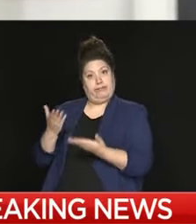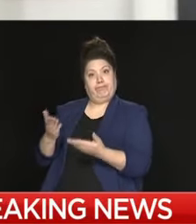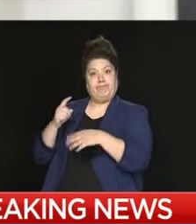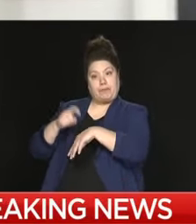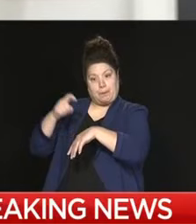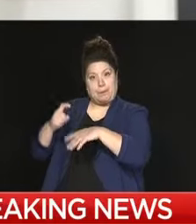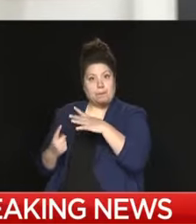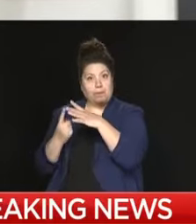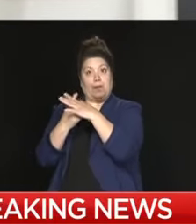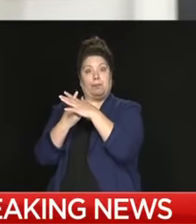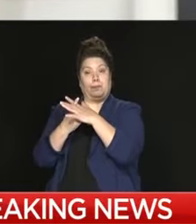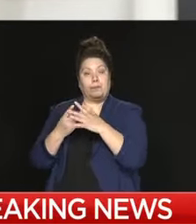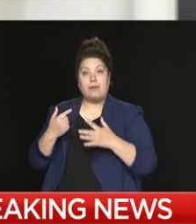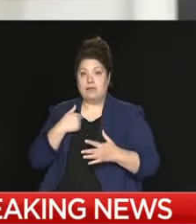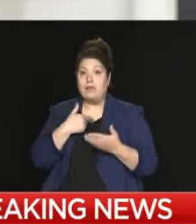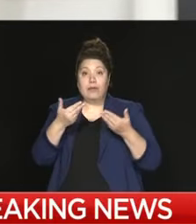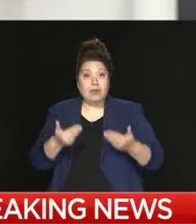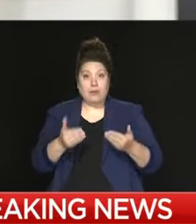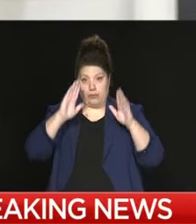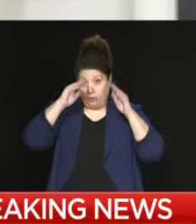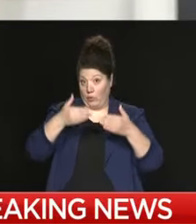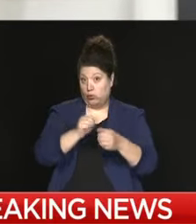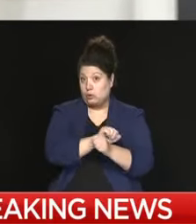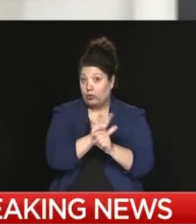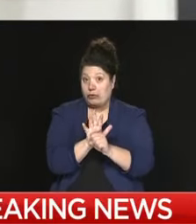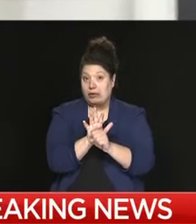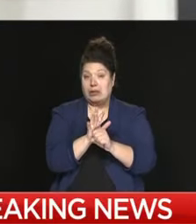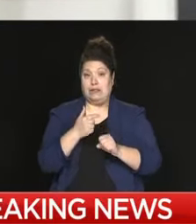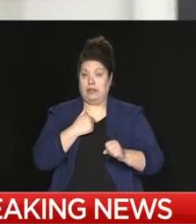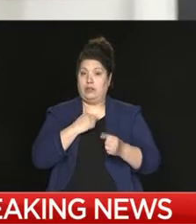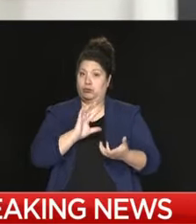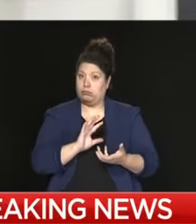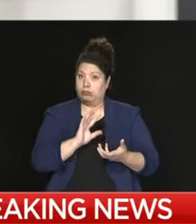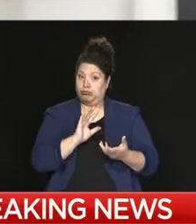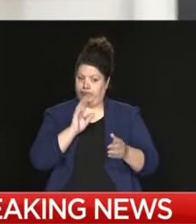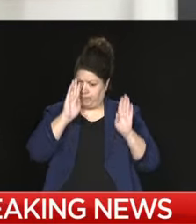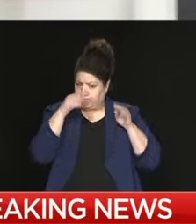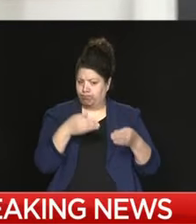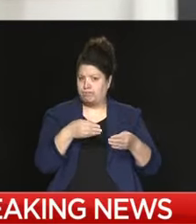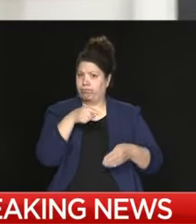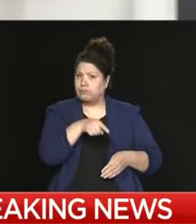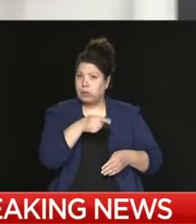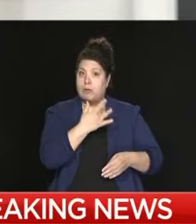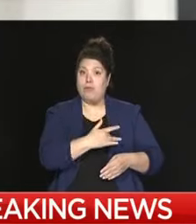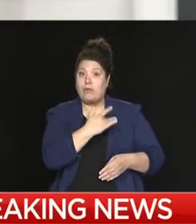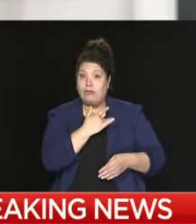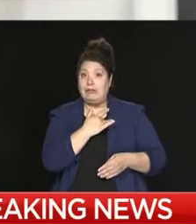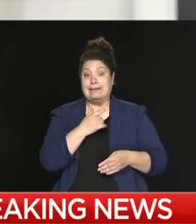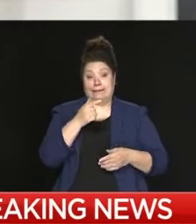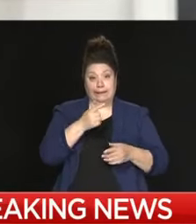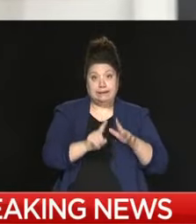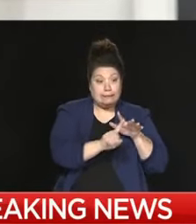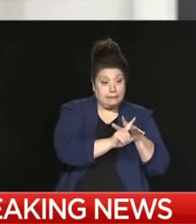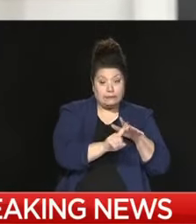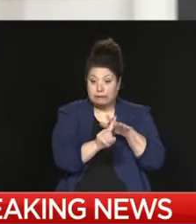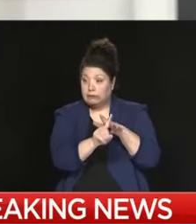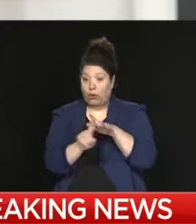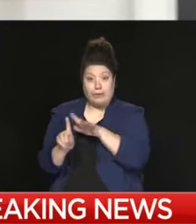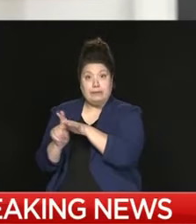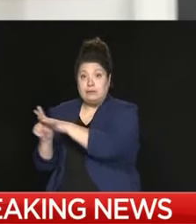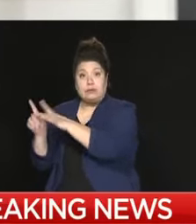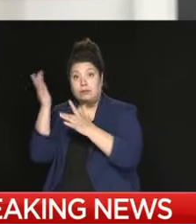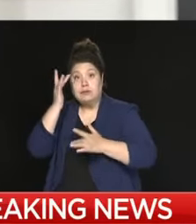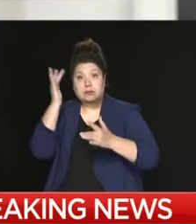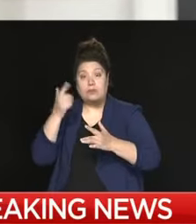For now, we're trying to go through the crisis as best we can to help provinces to take control of the situation. We will be